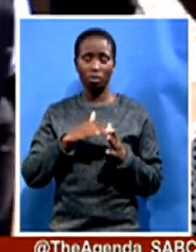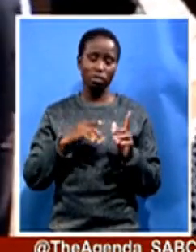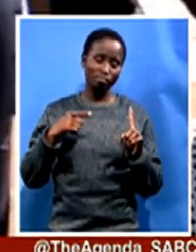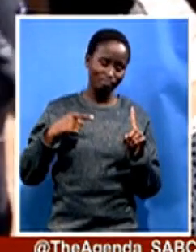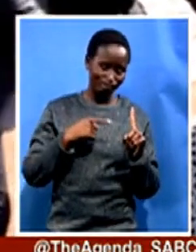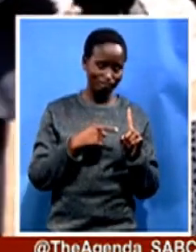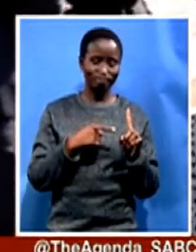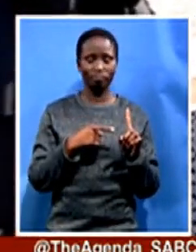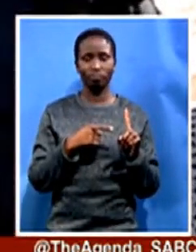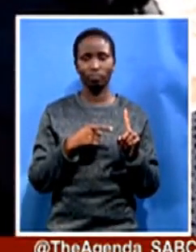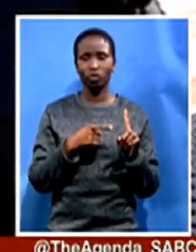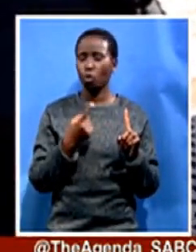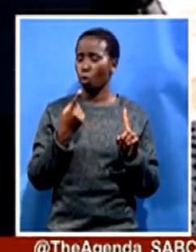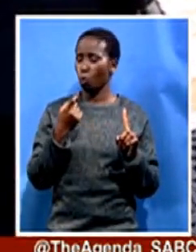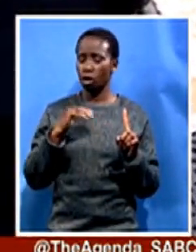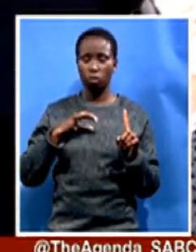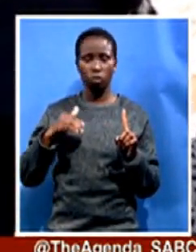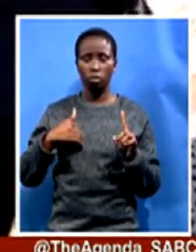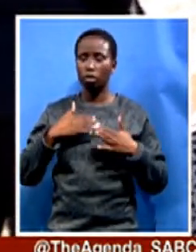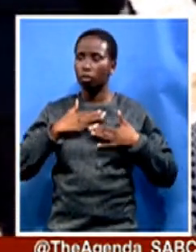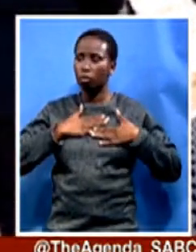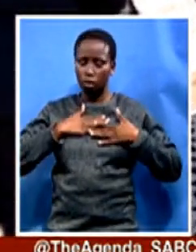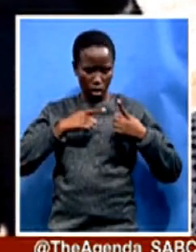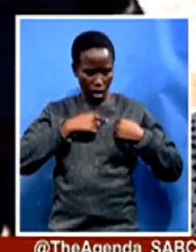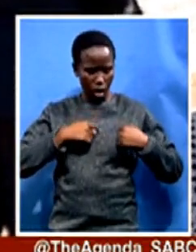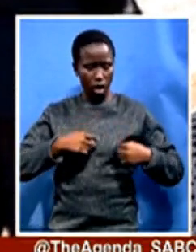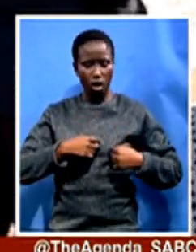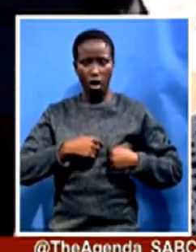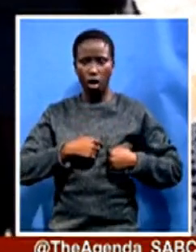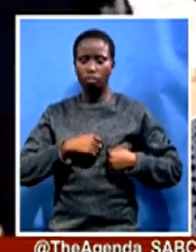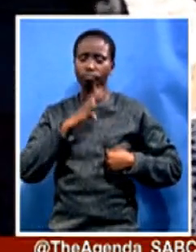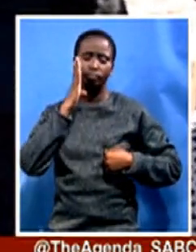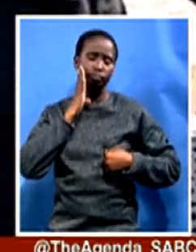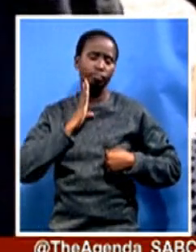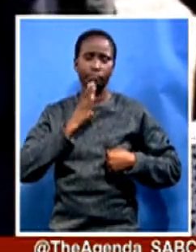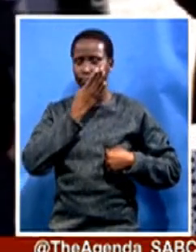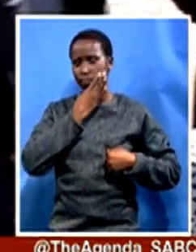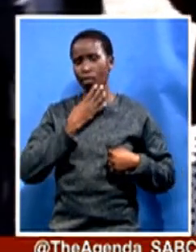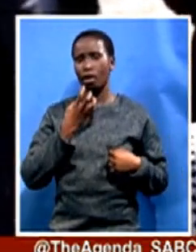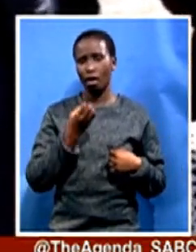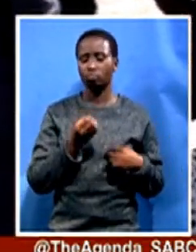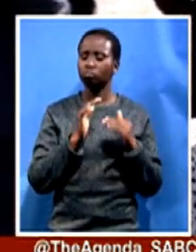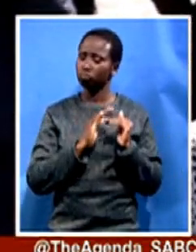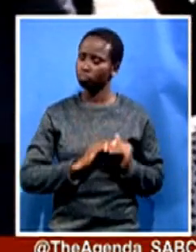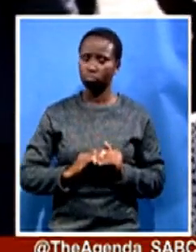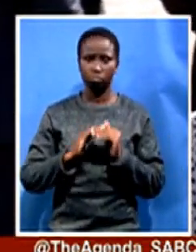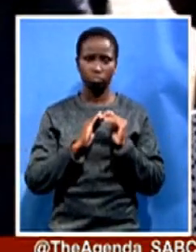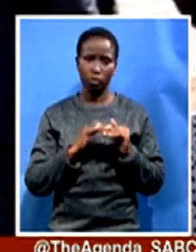heart. She cared a lot, especially for young women and for